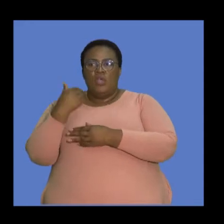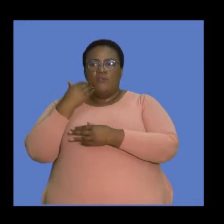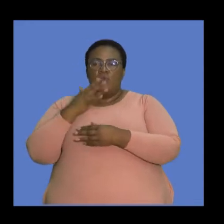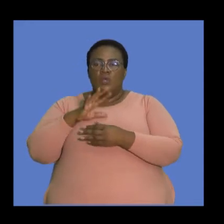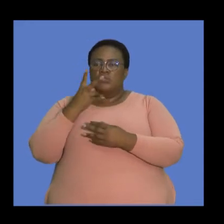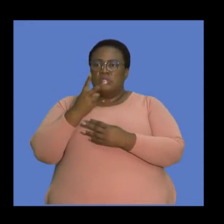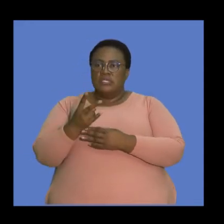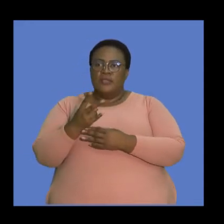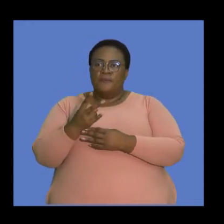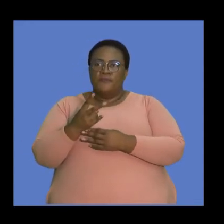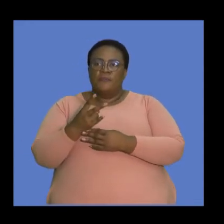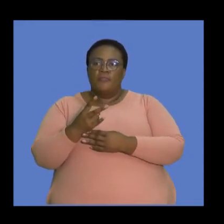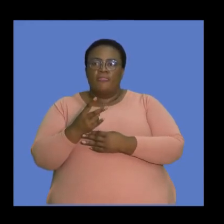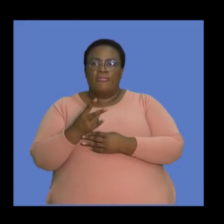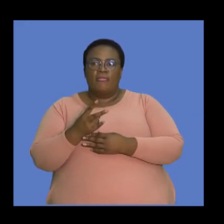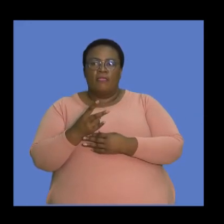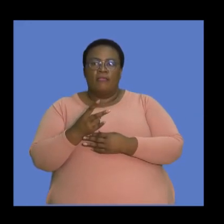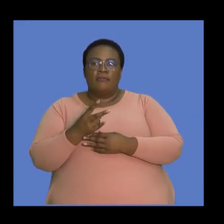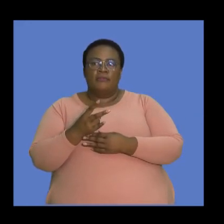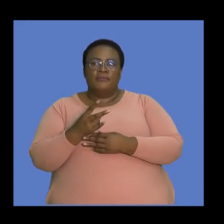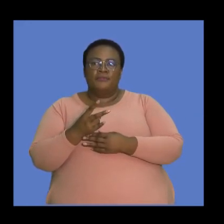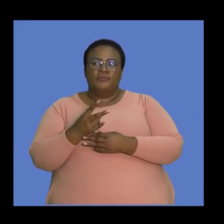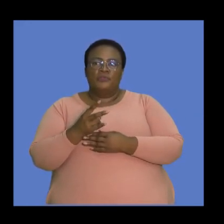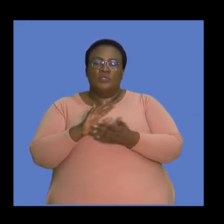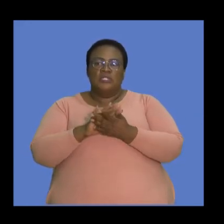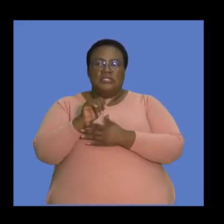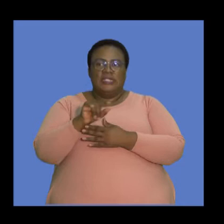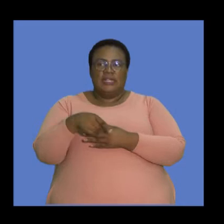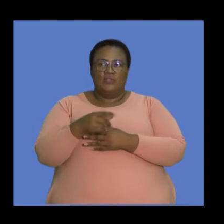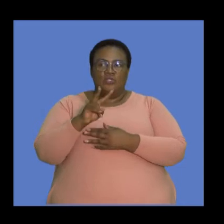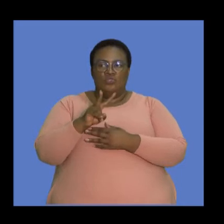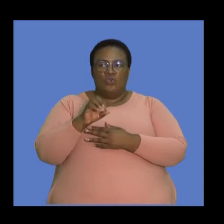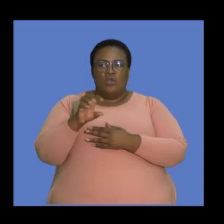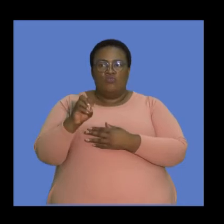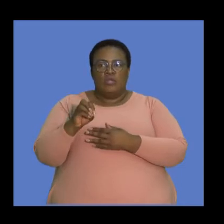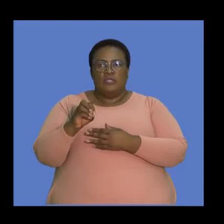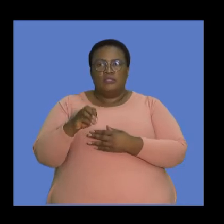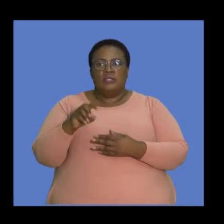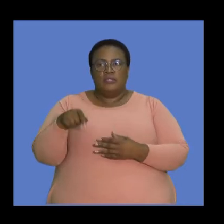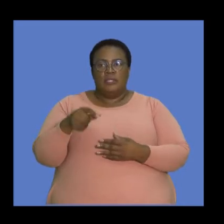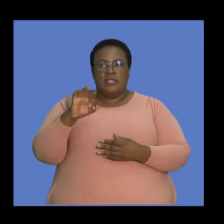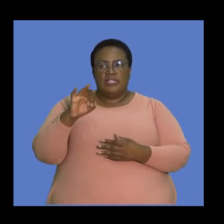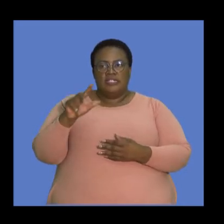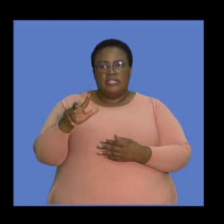our sinking fund, quickly to my calculator, I will then say this is